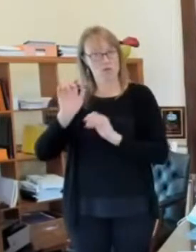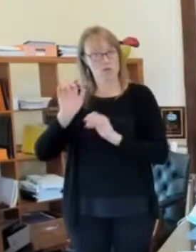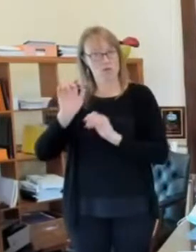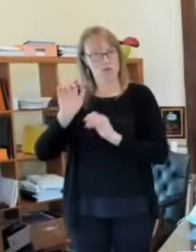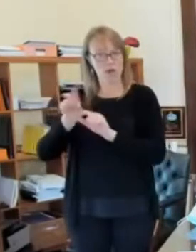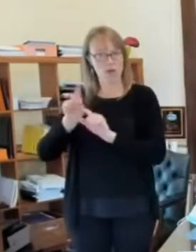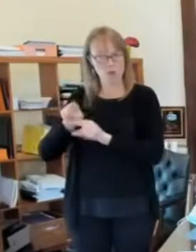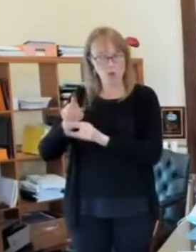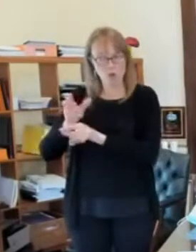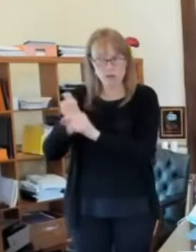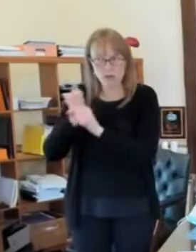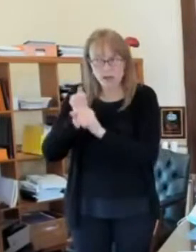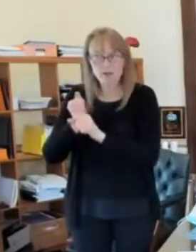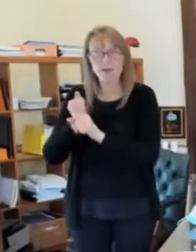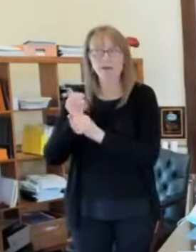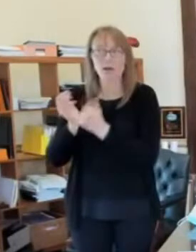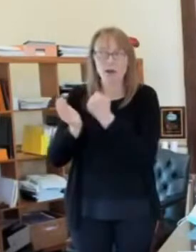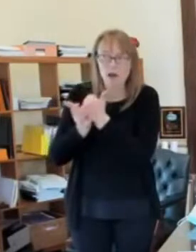because of COVID.